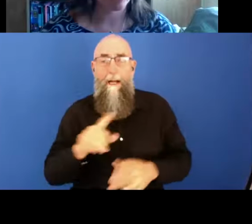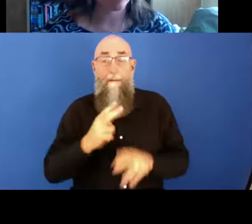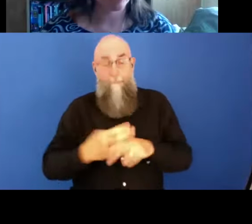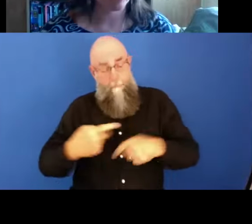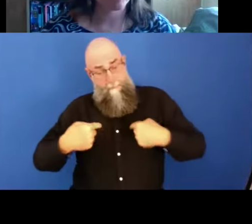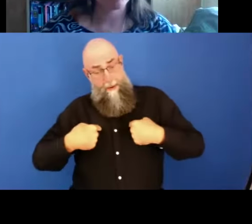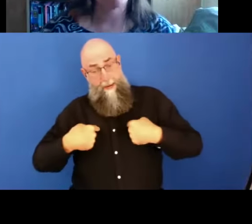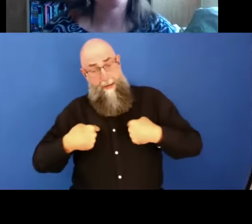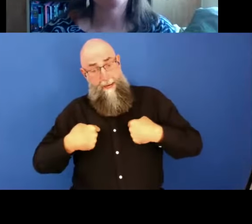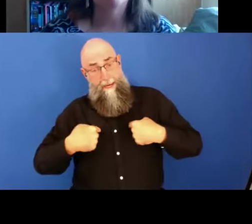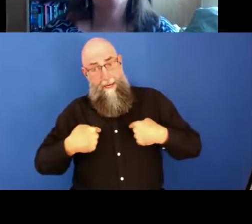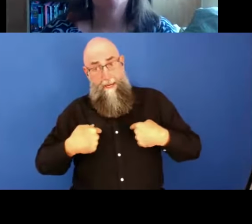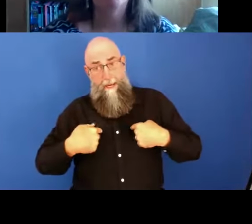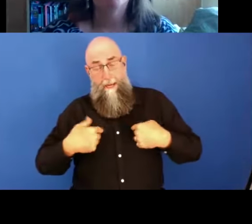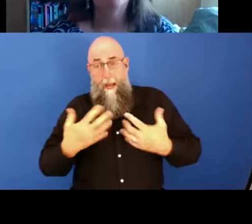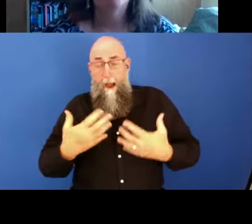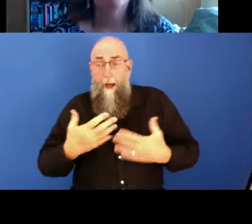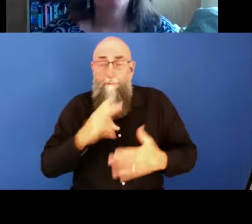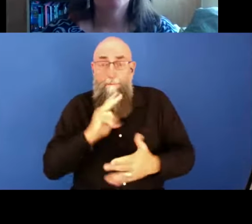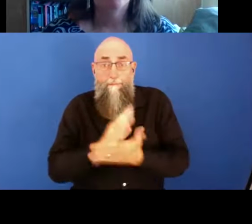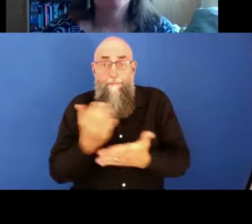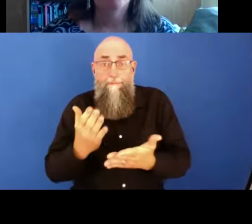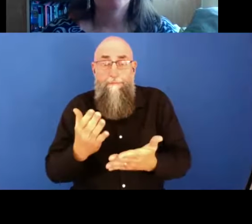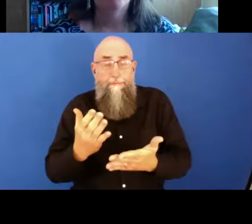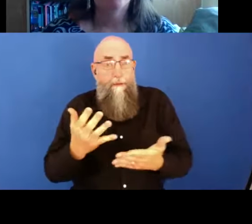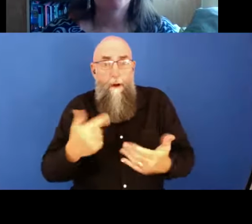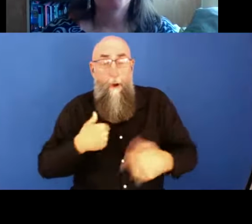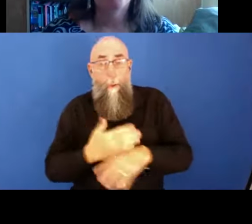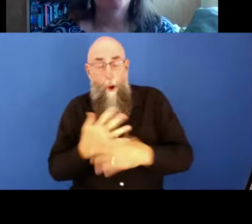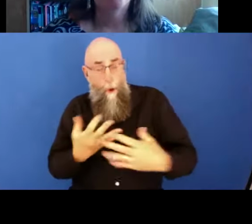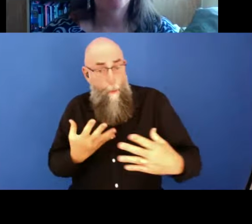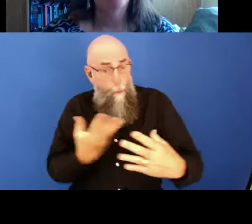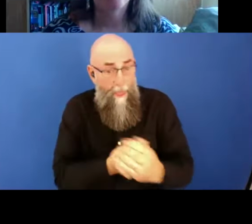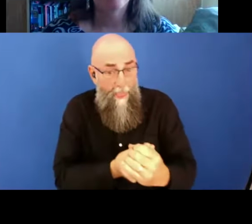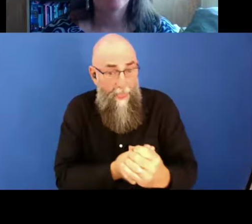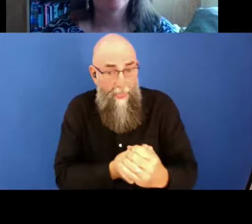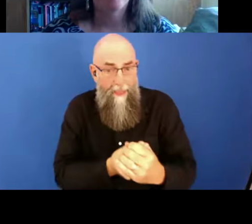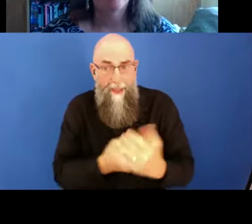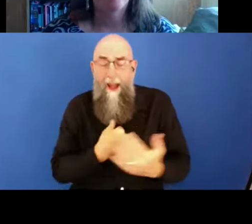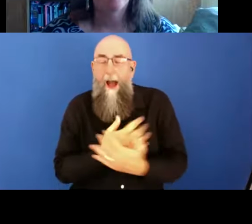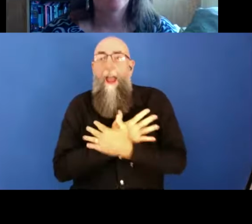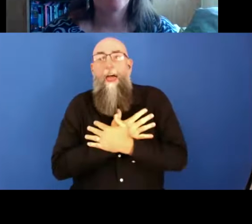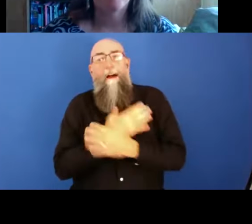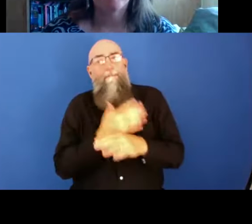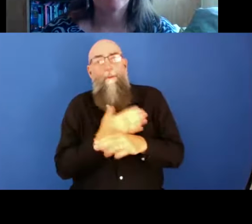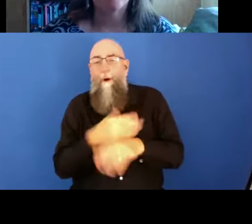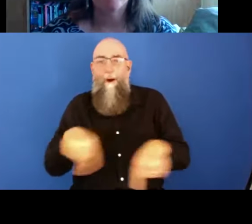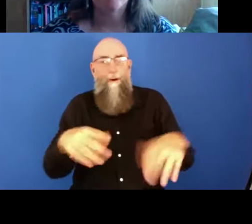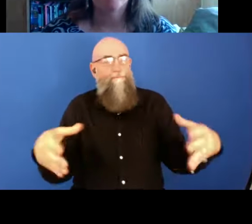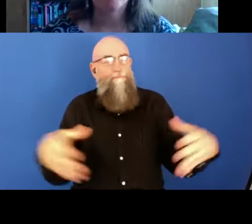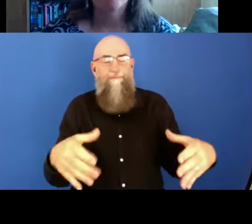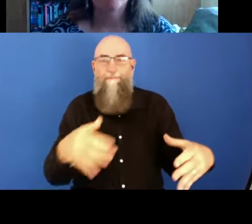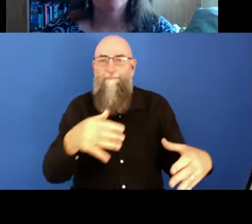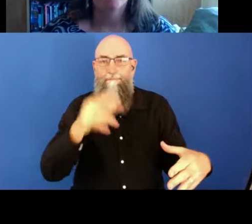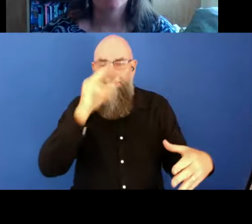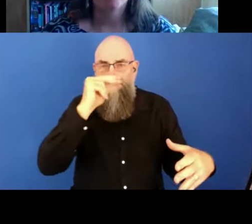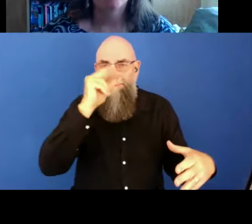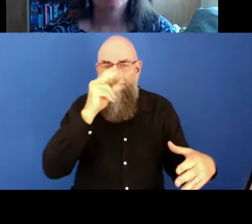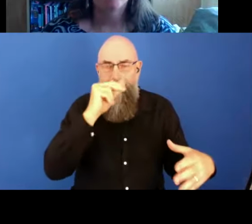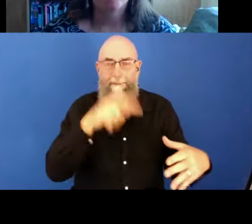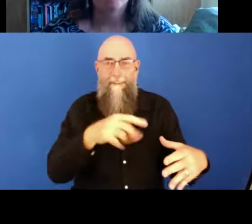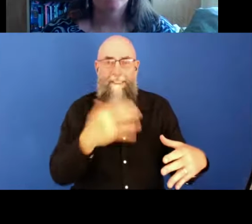and and i guess it's that thing of like working with that i love working with the theater kids but i also just there's something